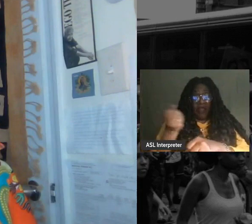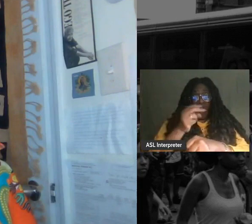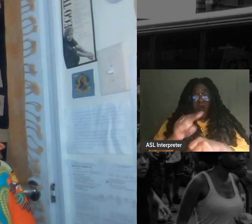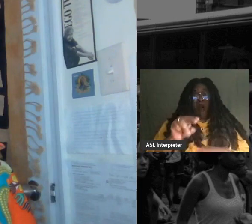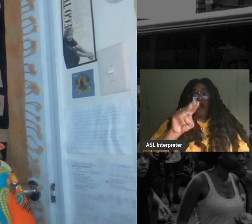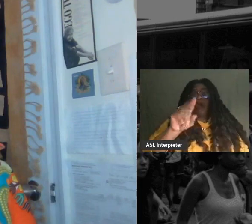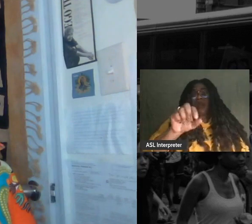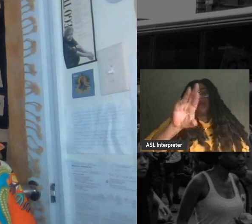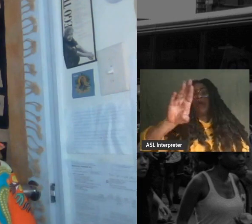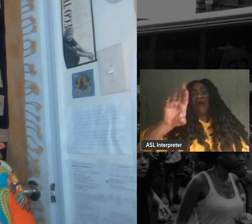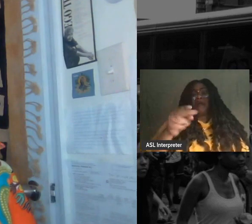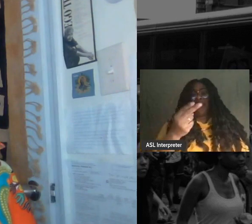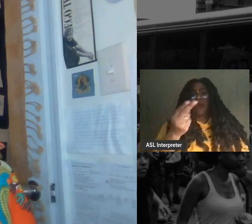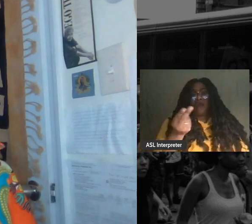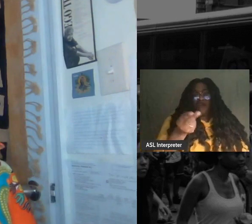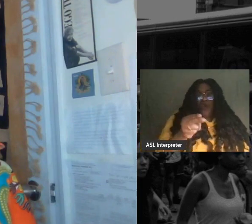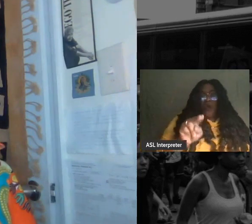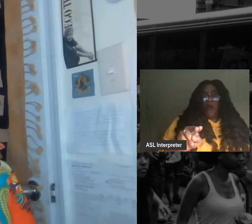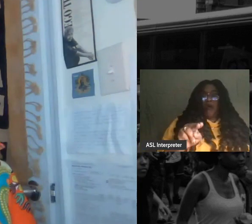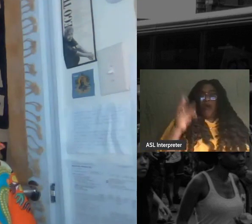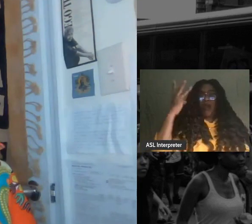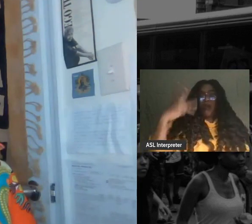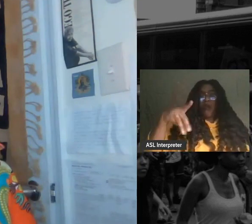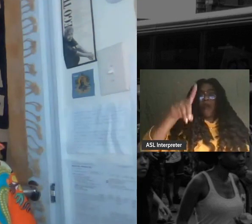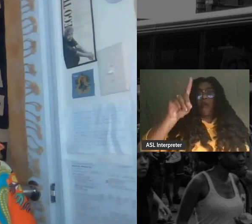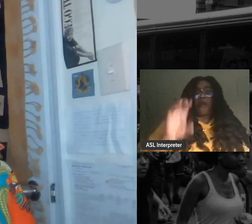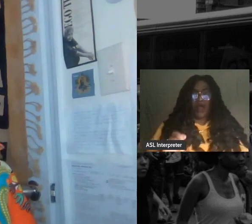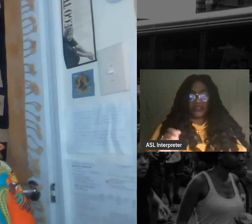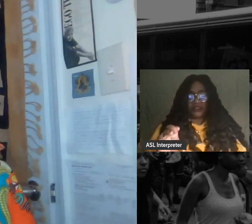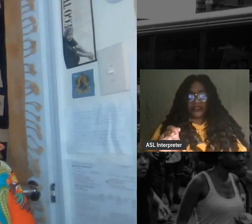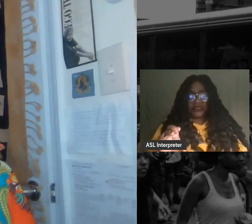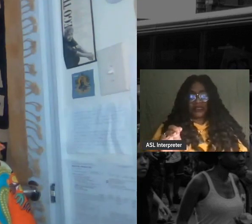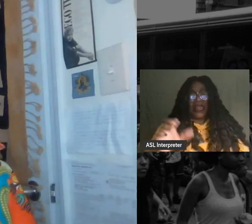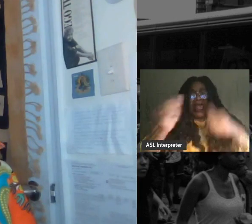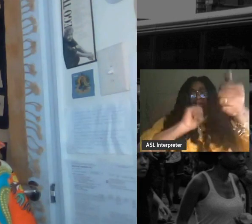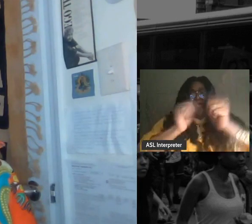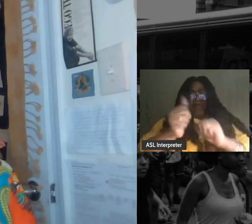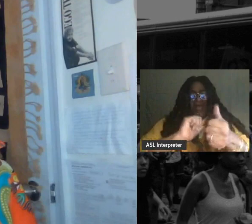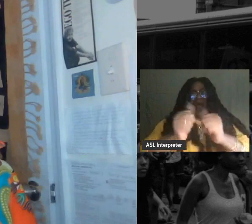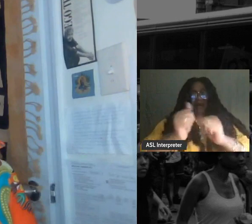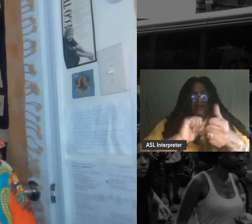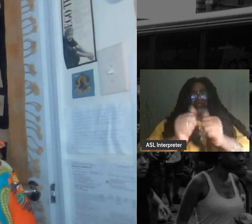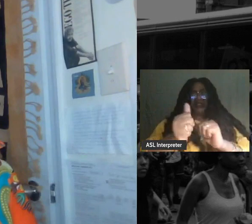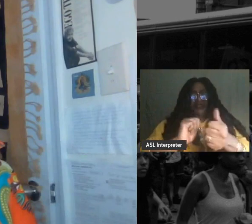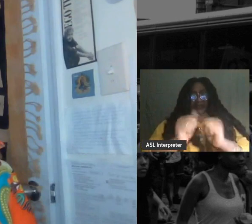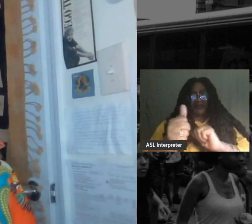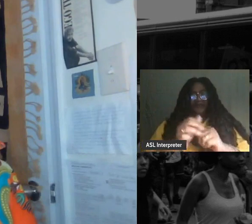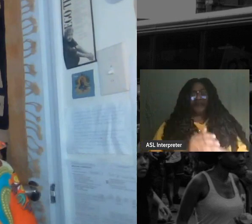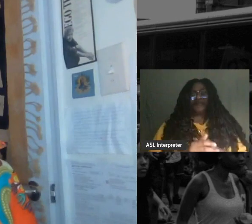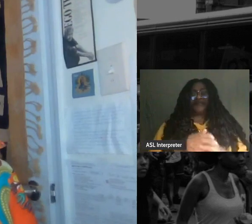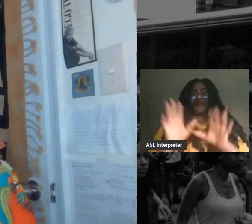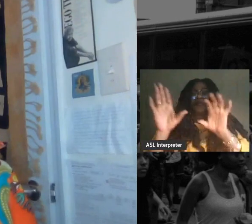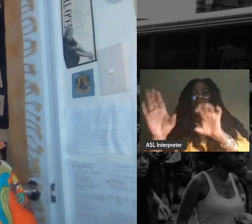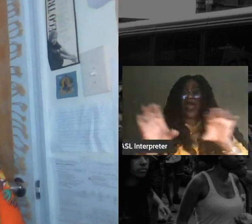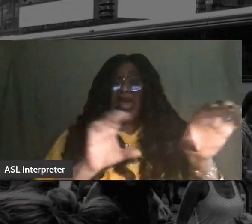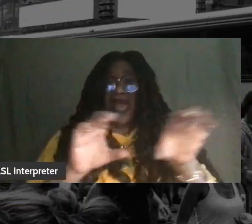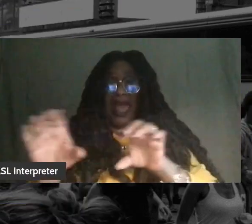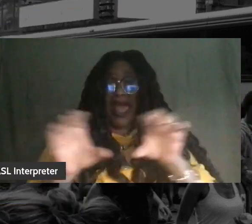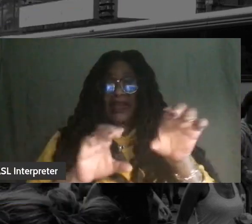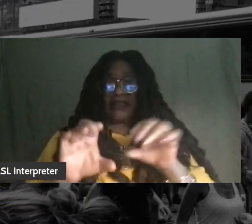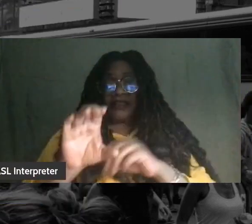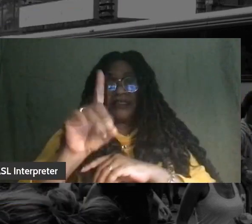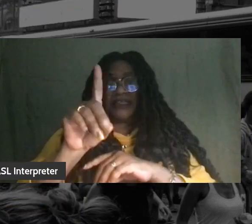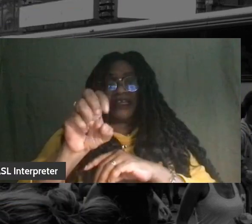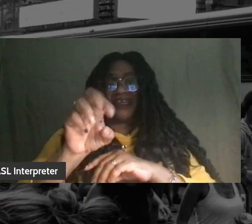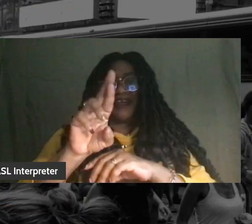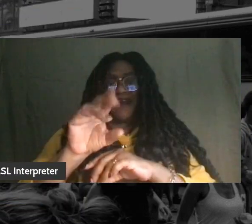Film Festival's Emerging and Student Filmmaker Competition. Actor and filmmaker Derek